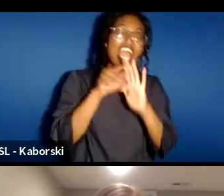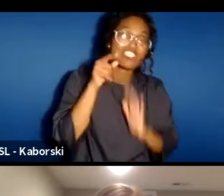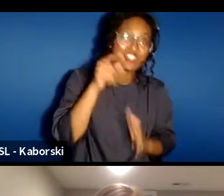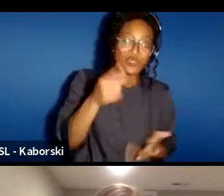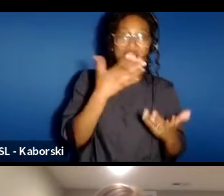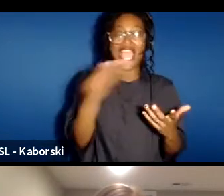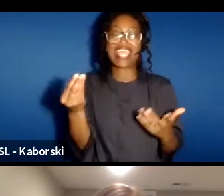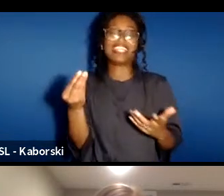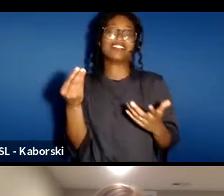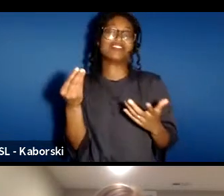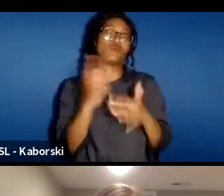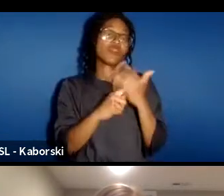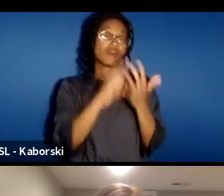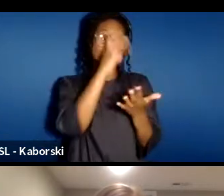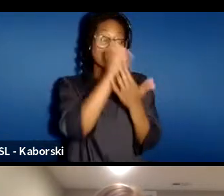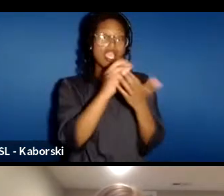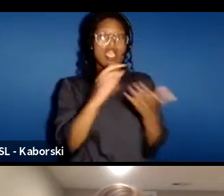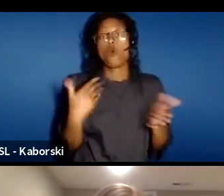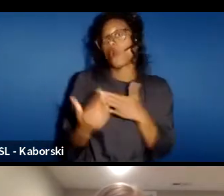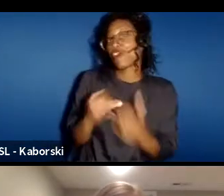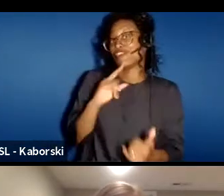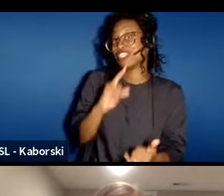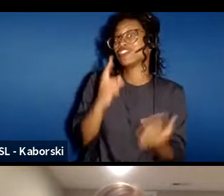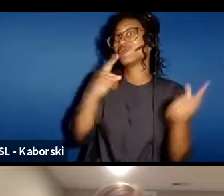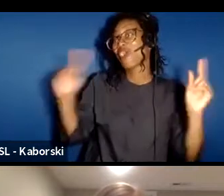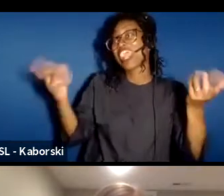going to. Well, whatever it is, it's working.